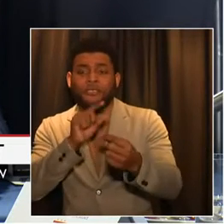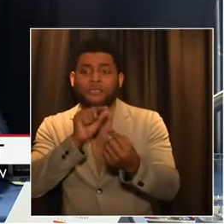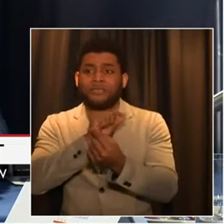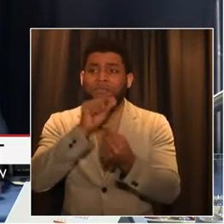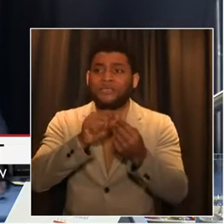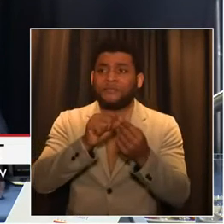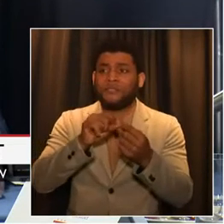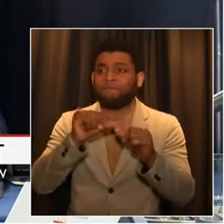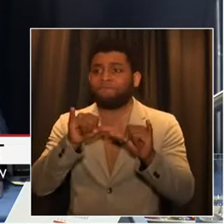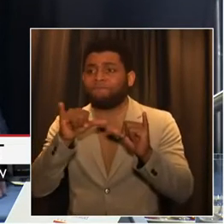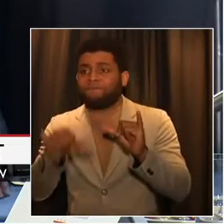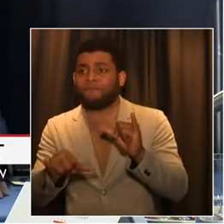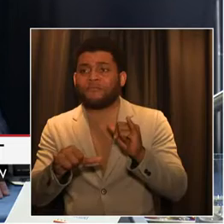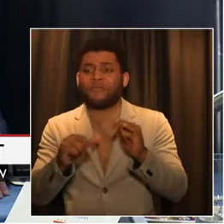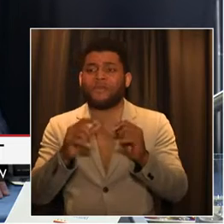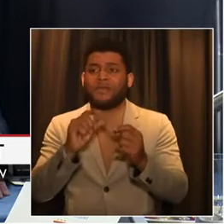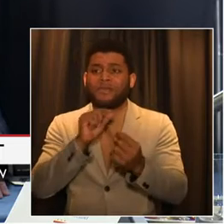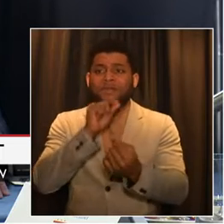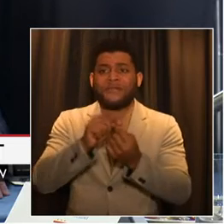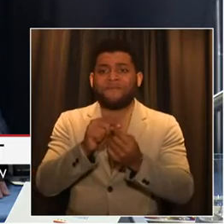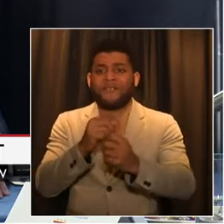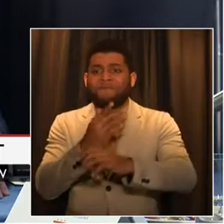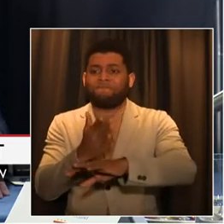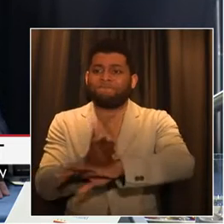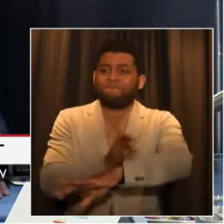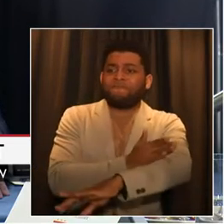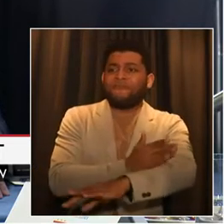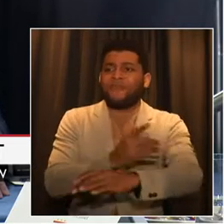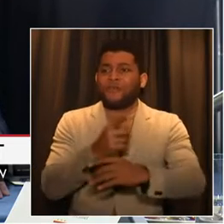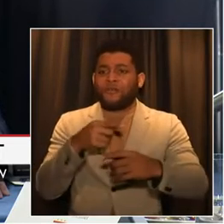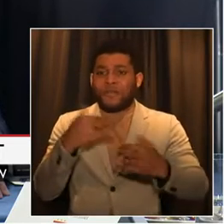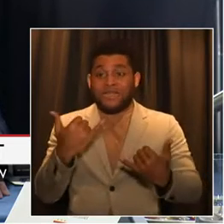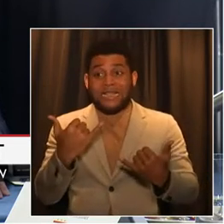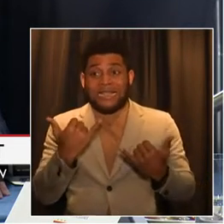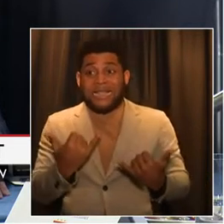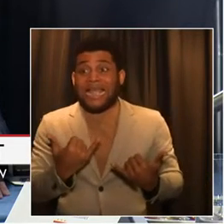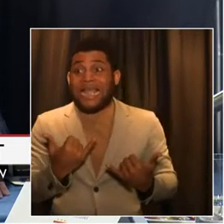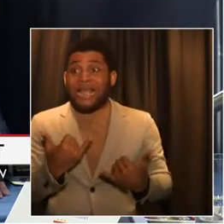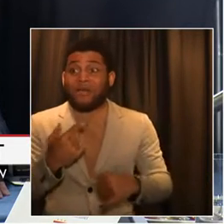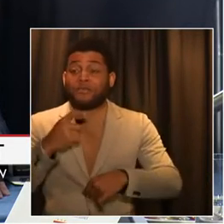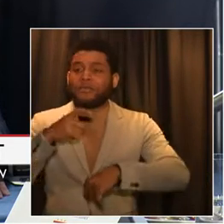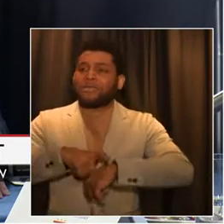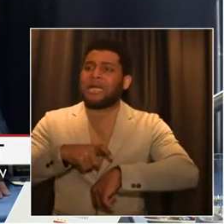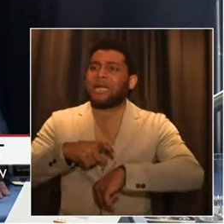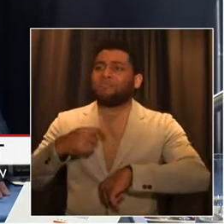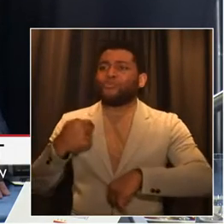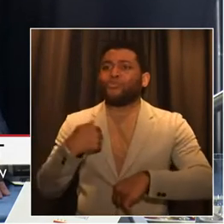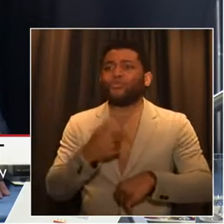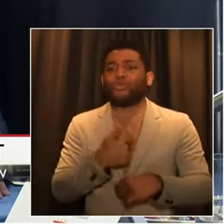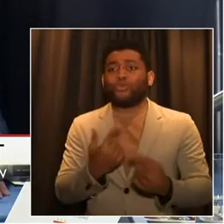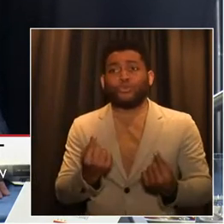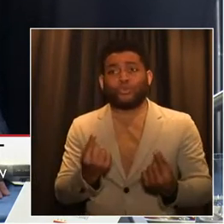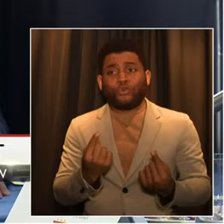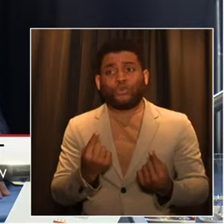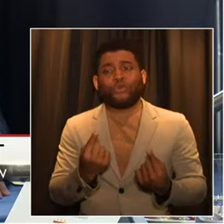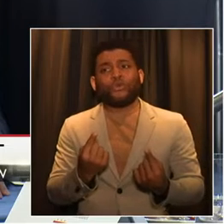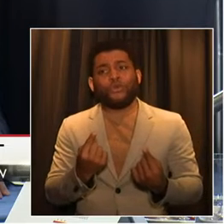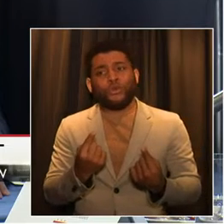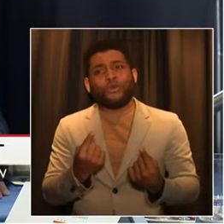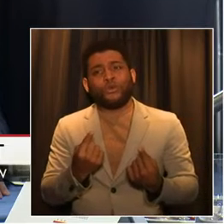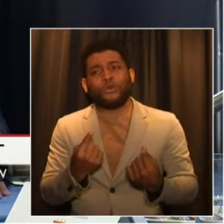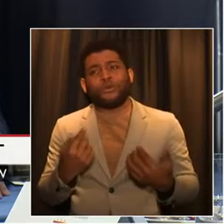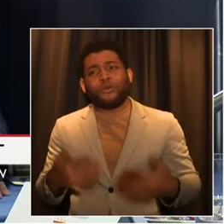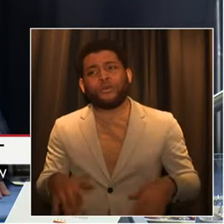things happen. Because what we can do at this time in history is pretty incredible, but we're going to have to be really